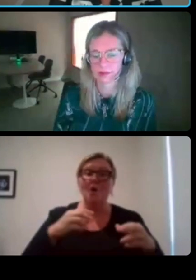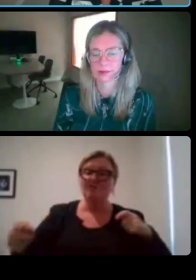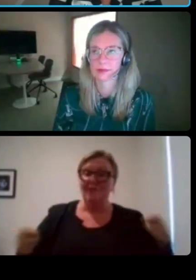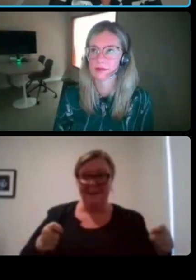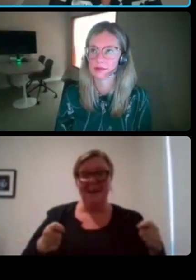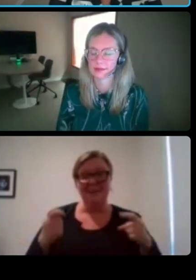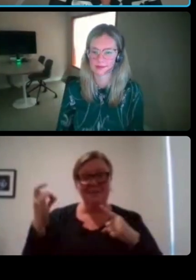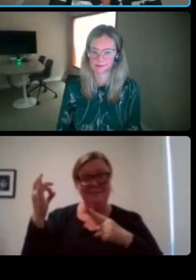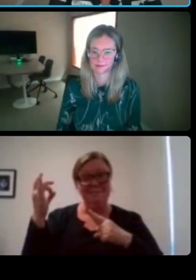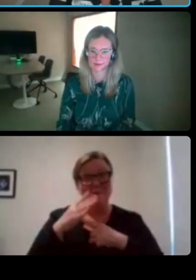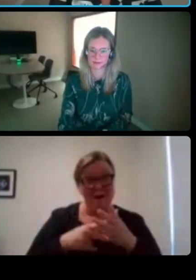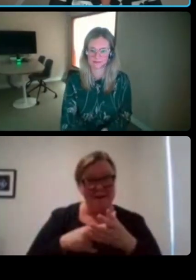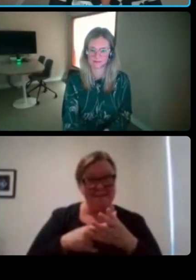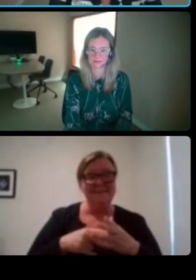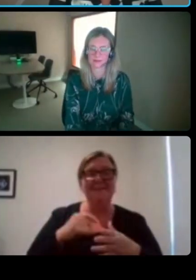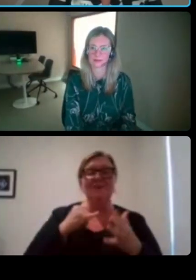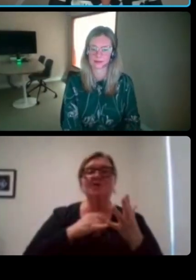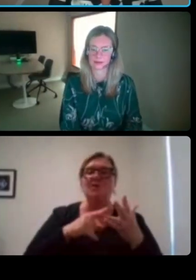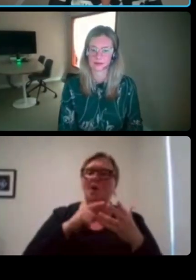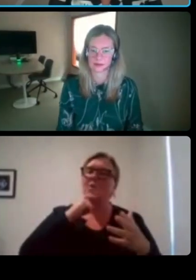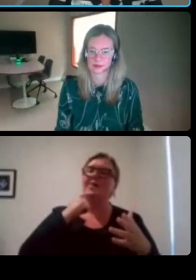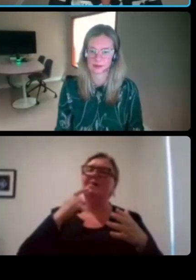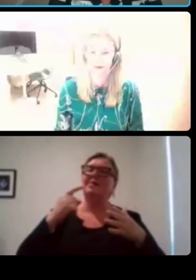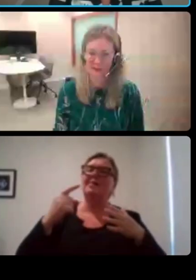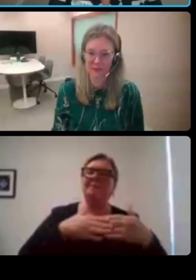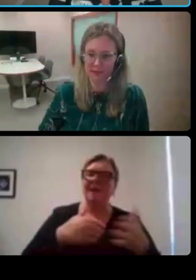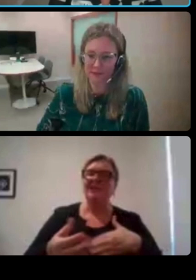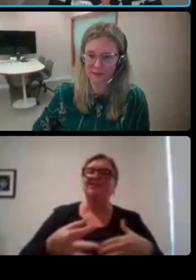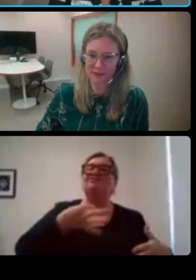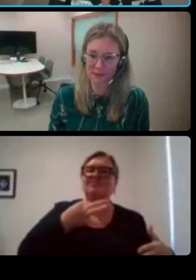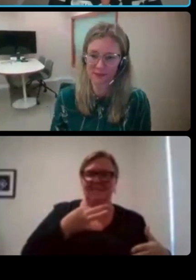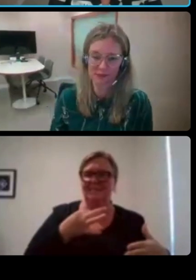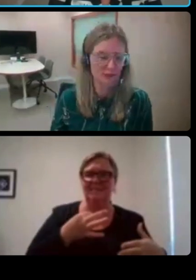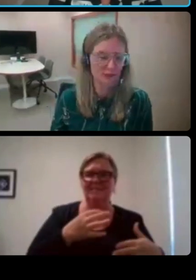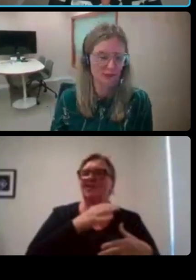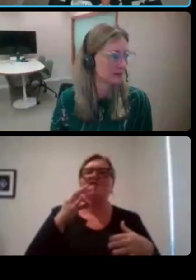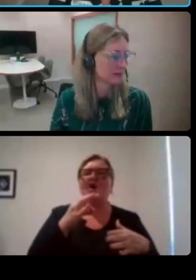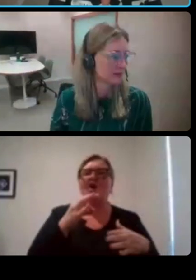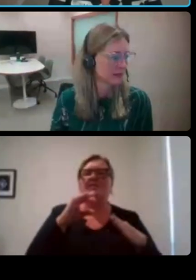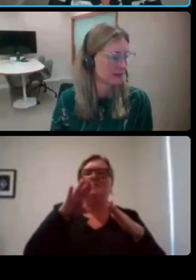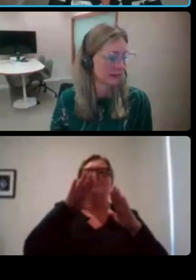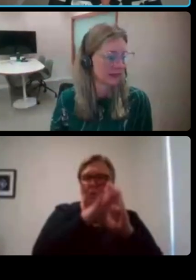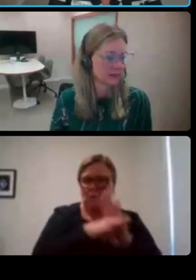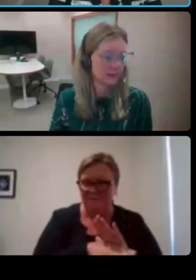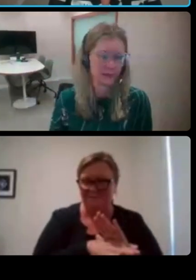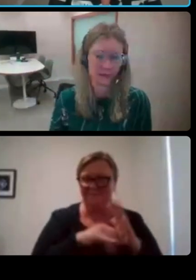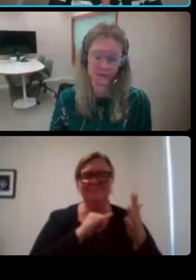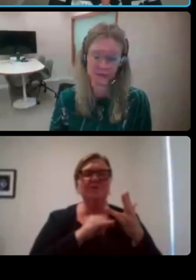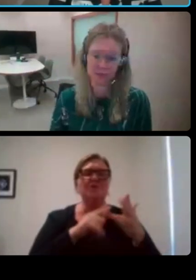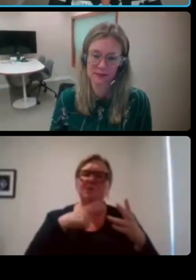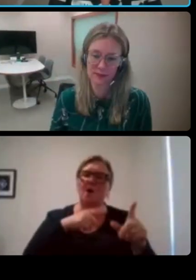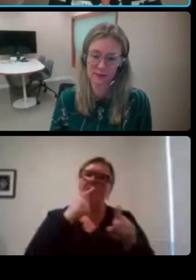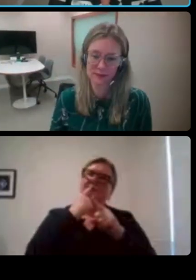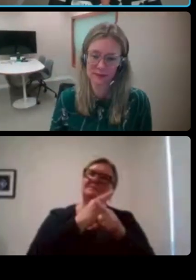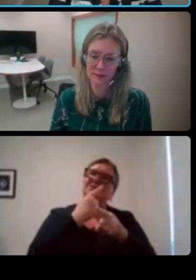and we'll make sure that it is designed to manage risks rather than create unnecessary rules. That is why I spoke so much about